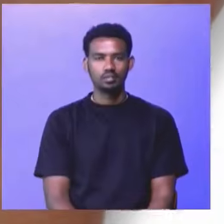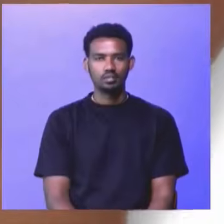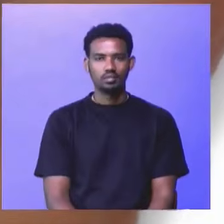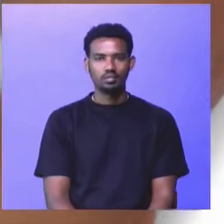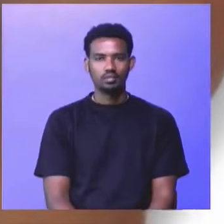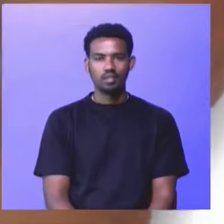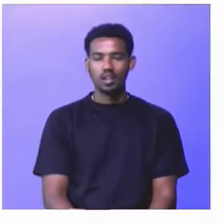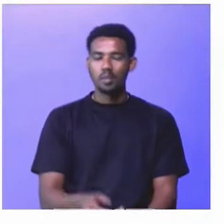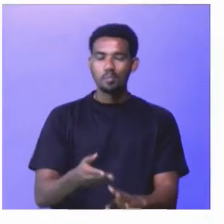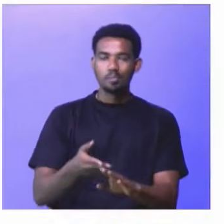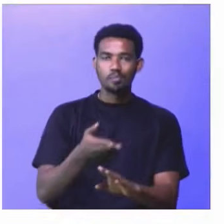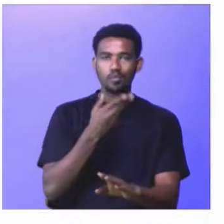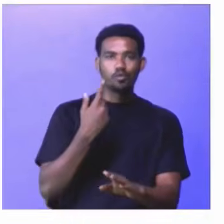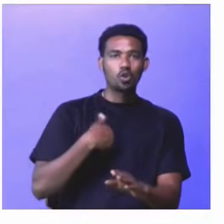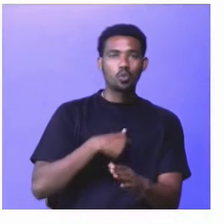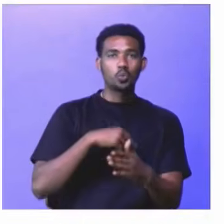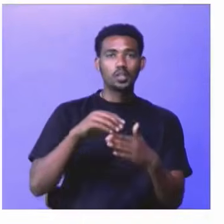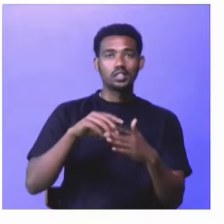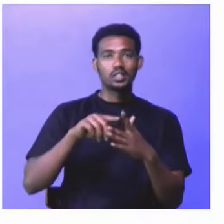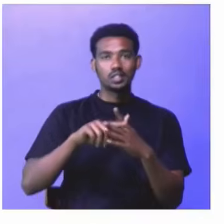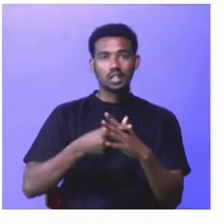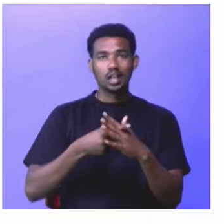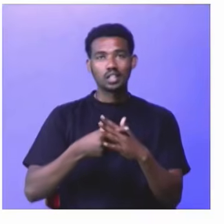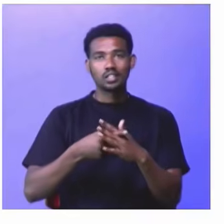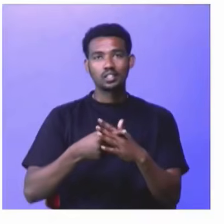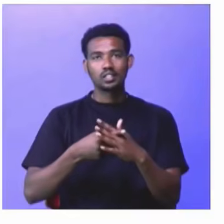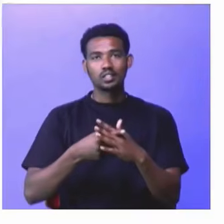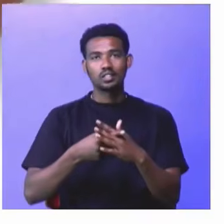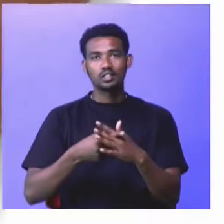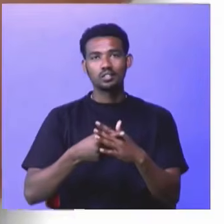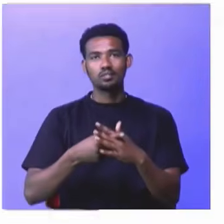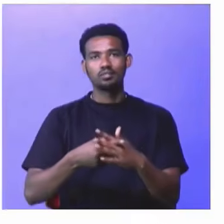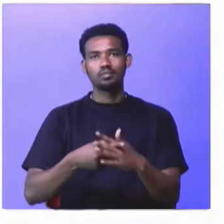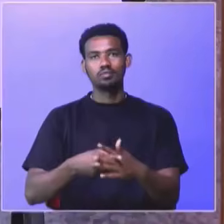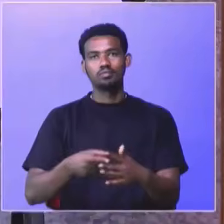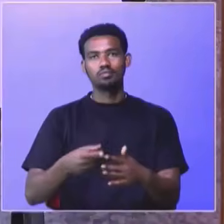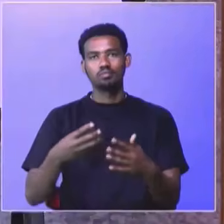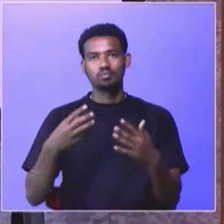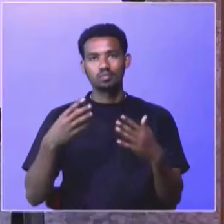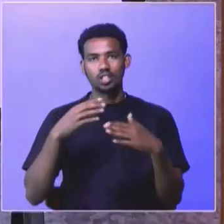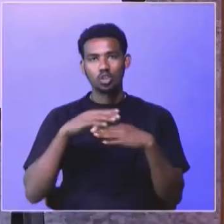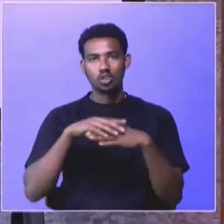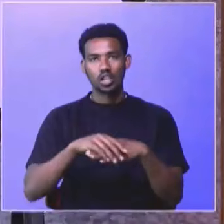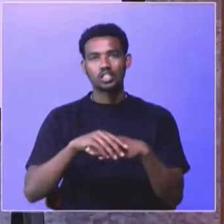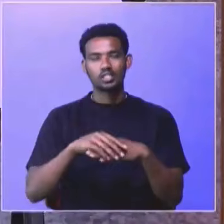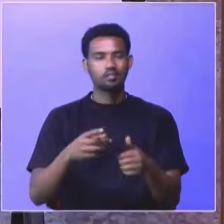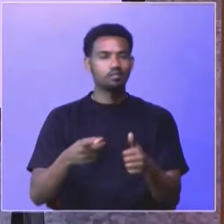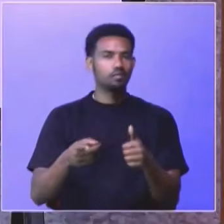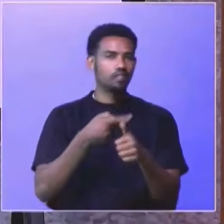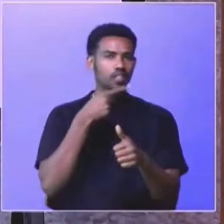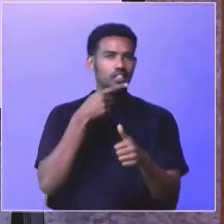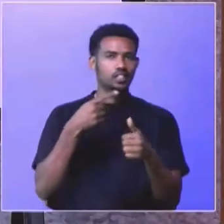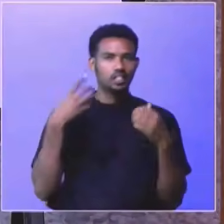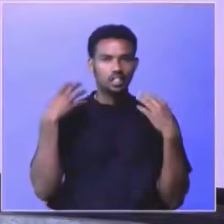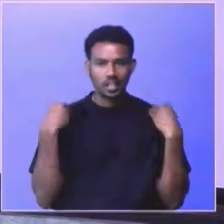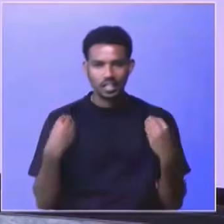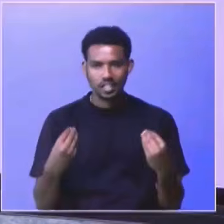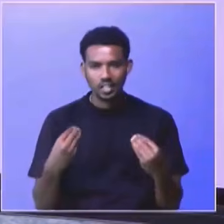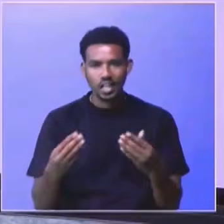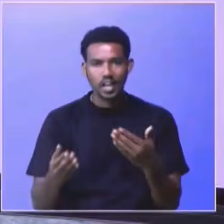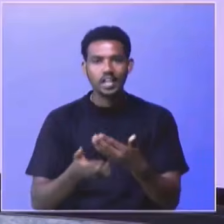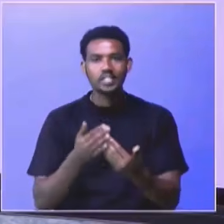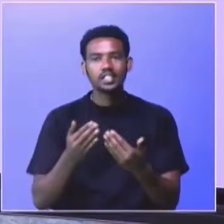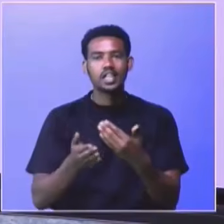So, before we start self-introduction, let us start learn about greeting. So, easily, the definition